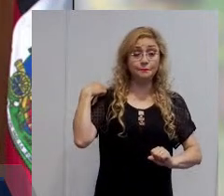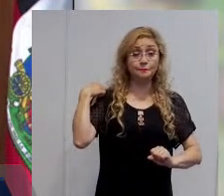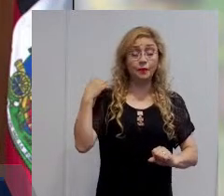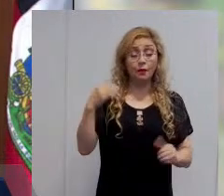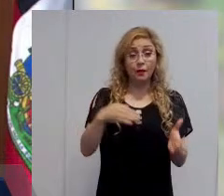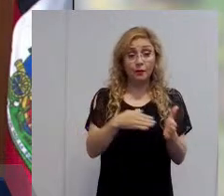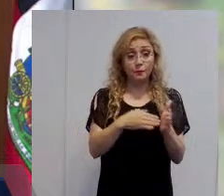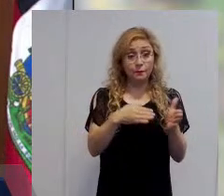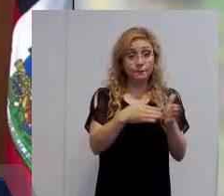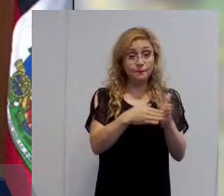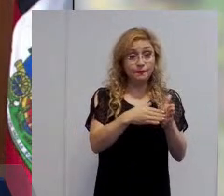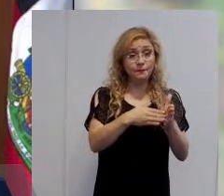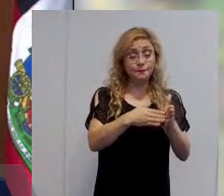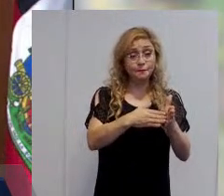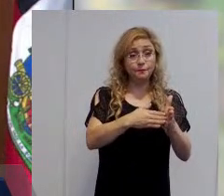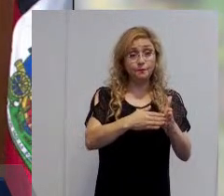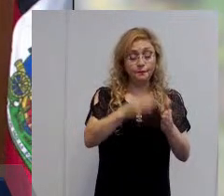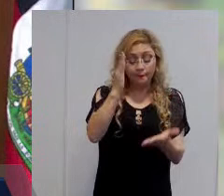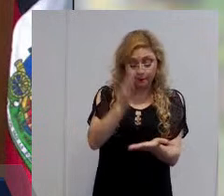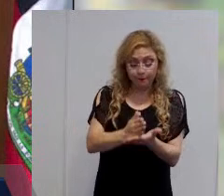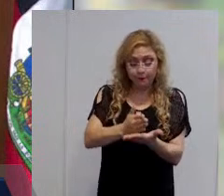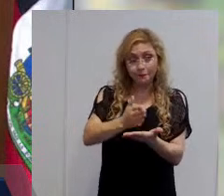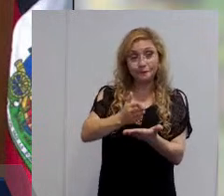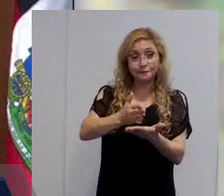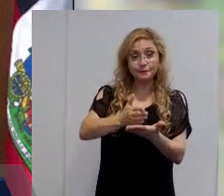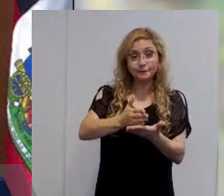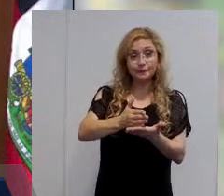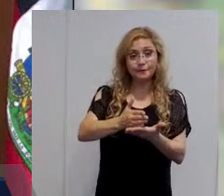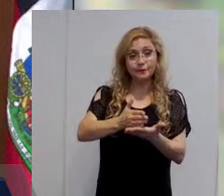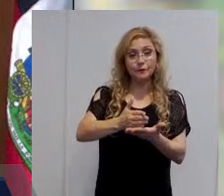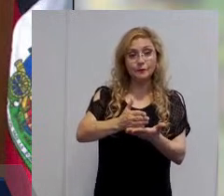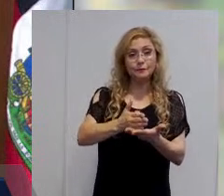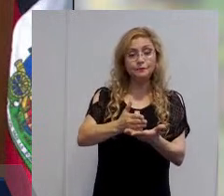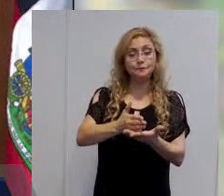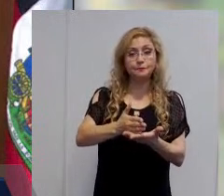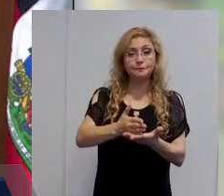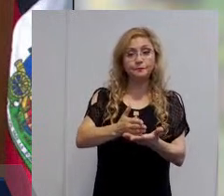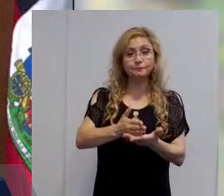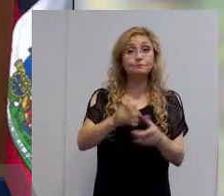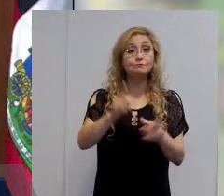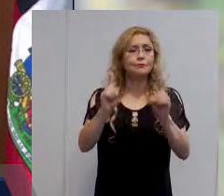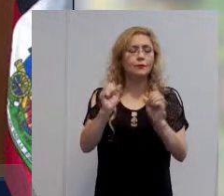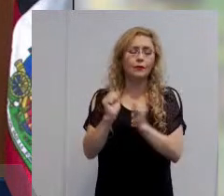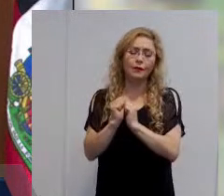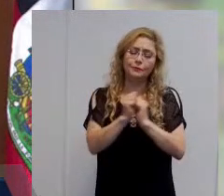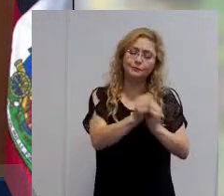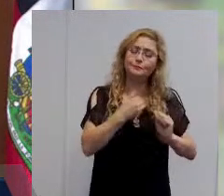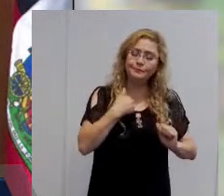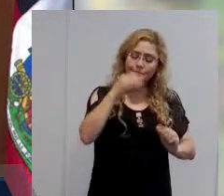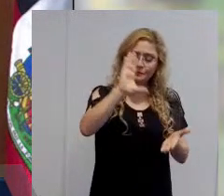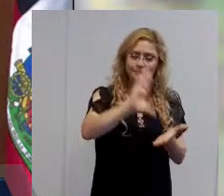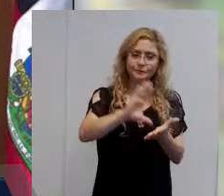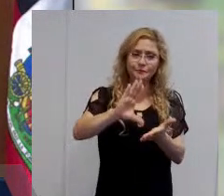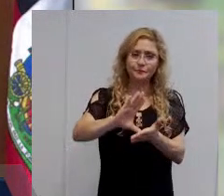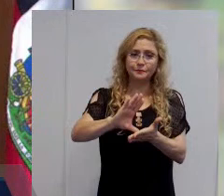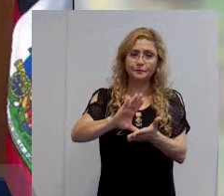we have a very high moral obligation. And I